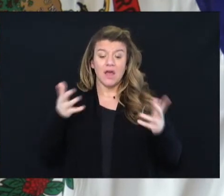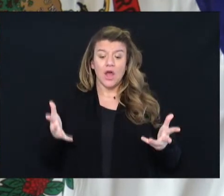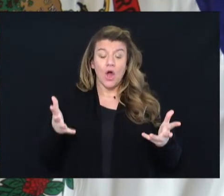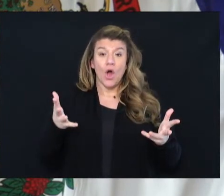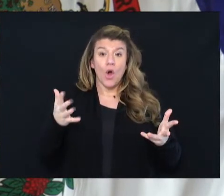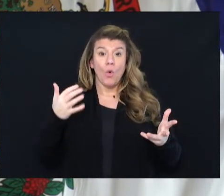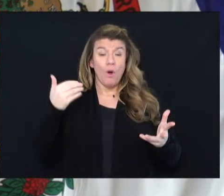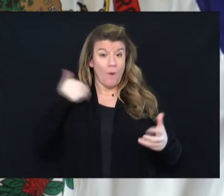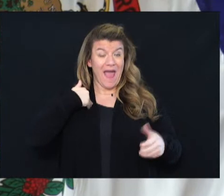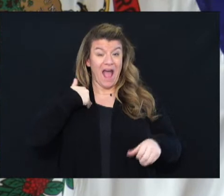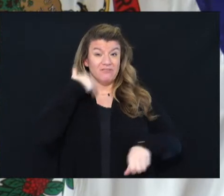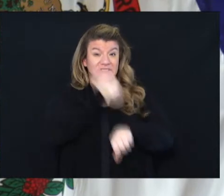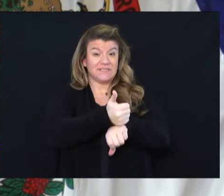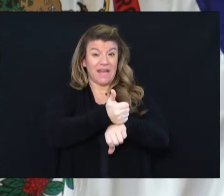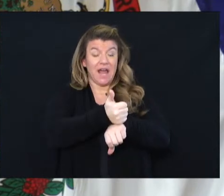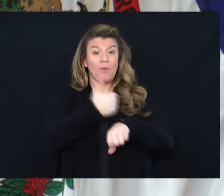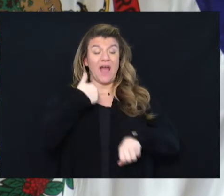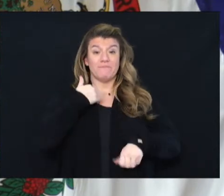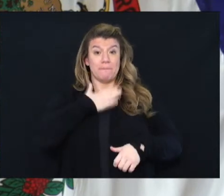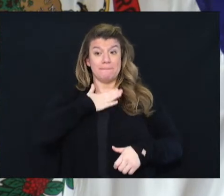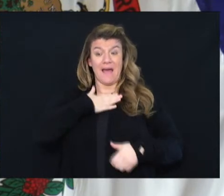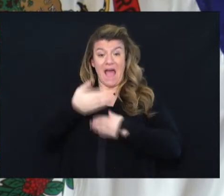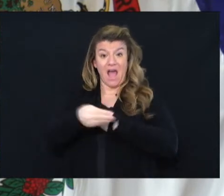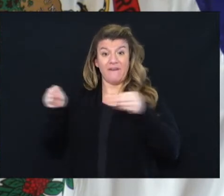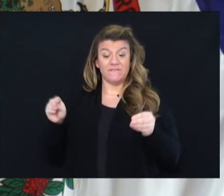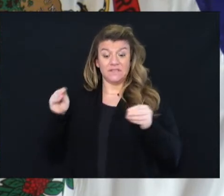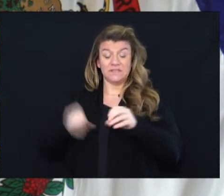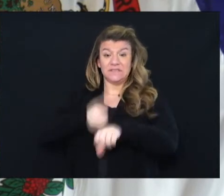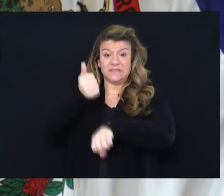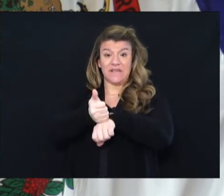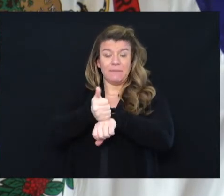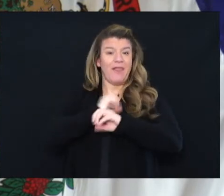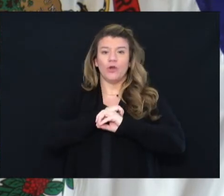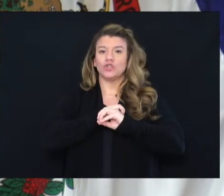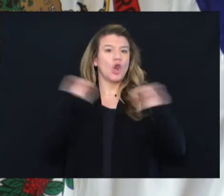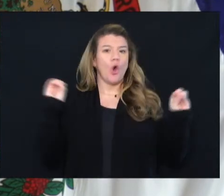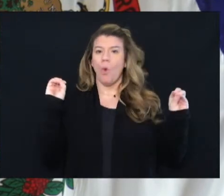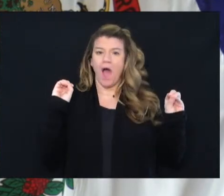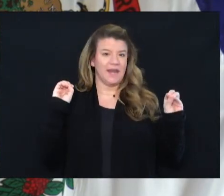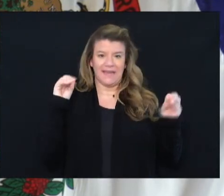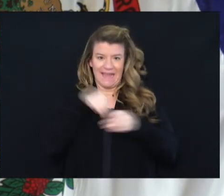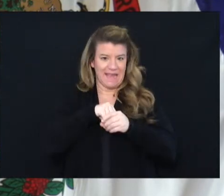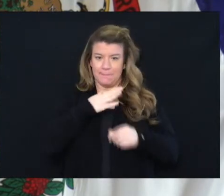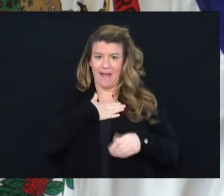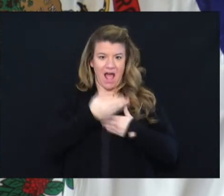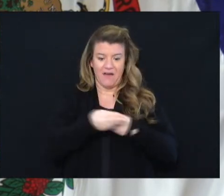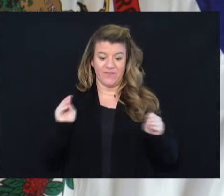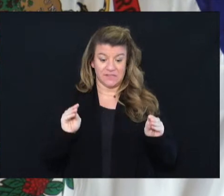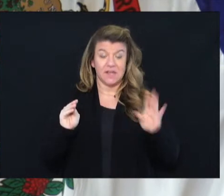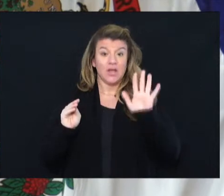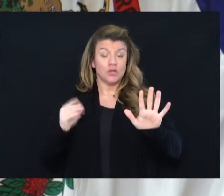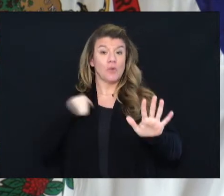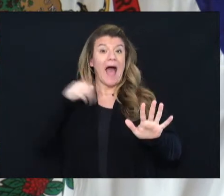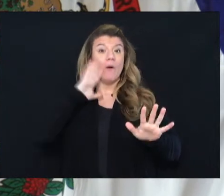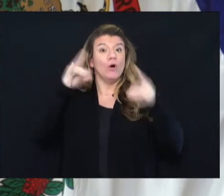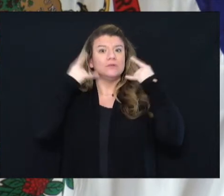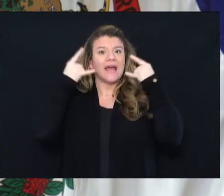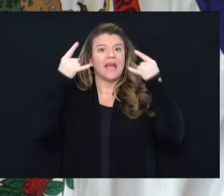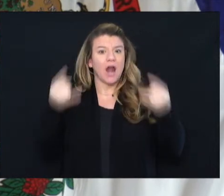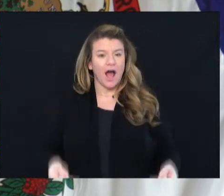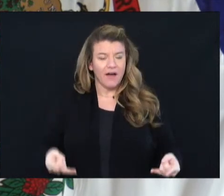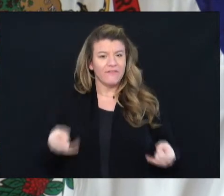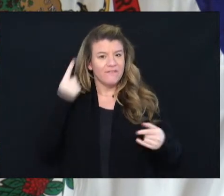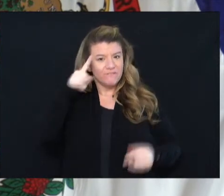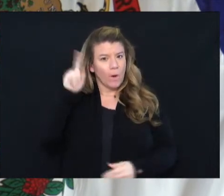What we've got set up in my office, and there's no one in my office at all. And so I'm going to take my mask off and do the